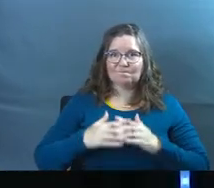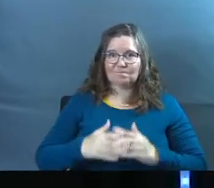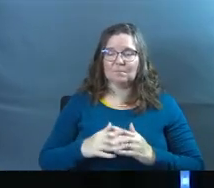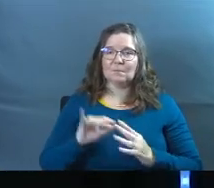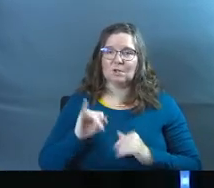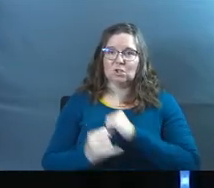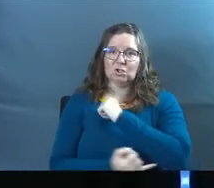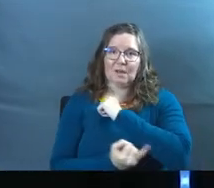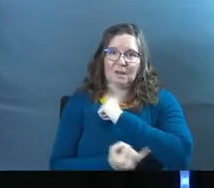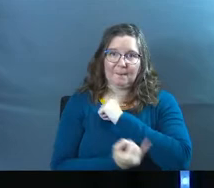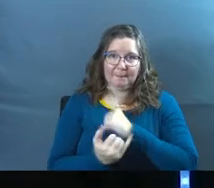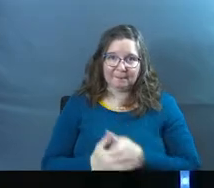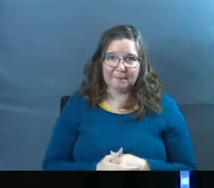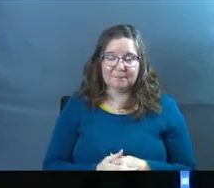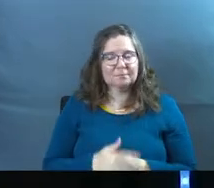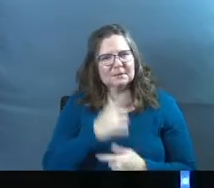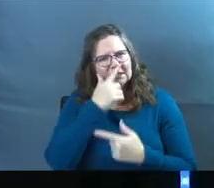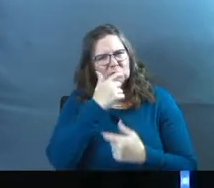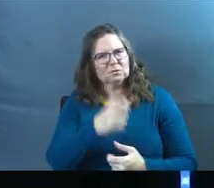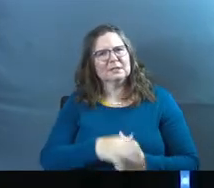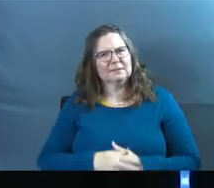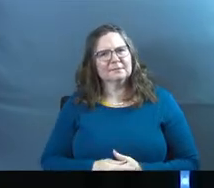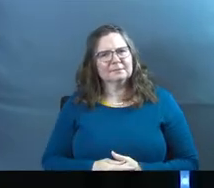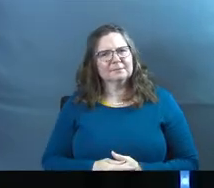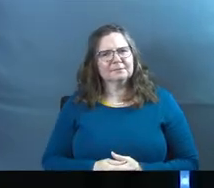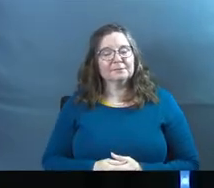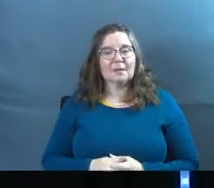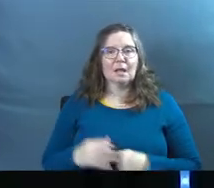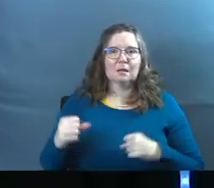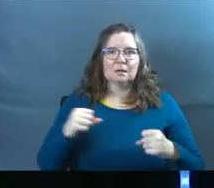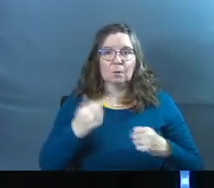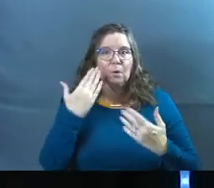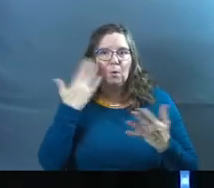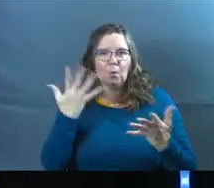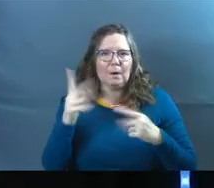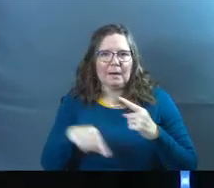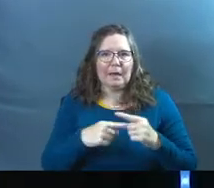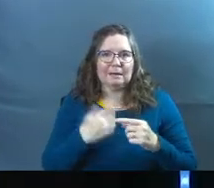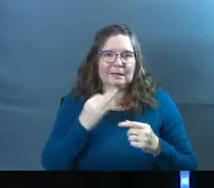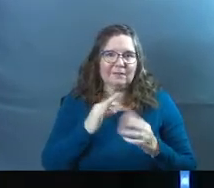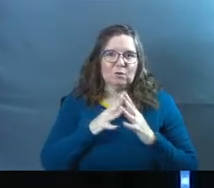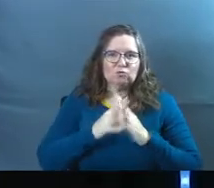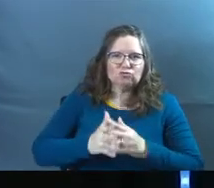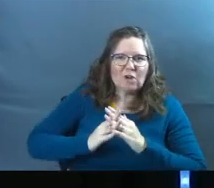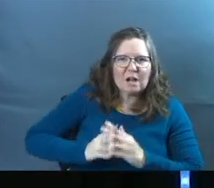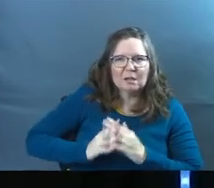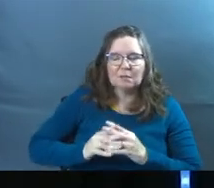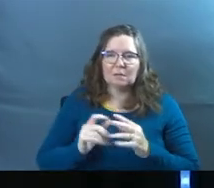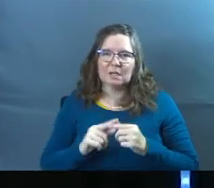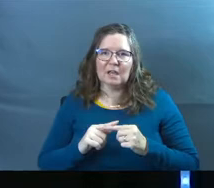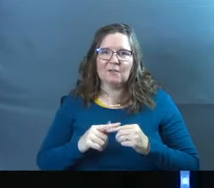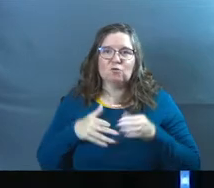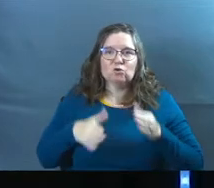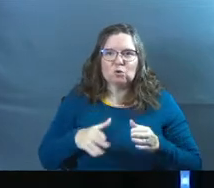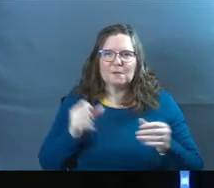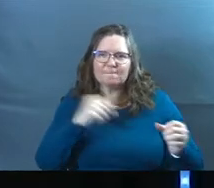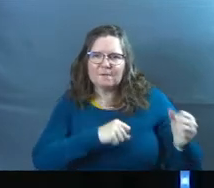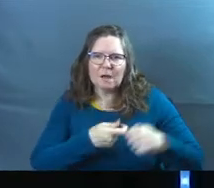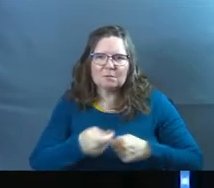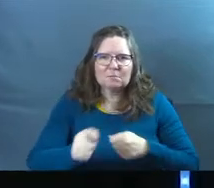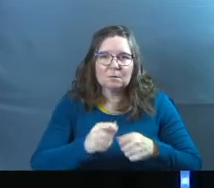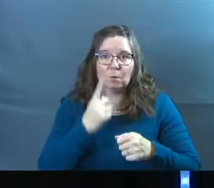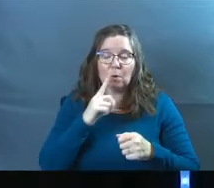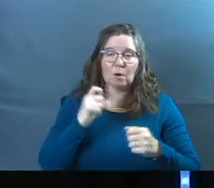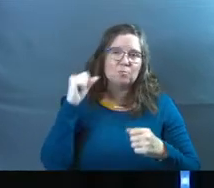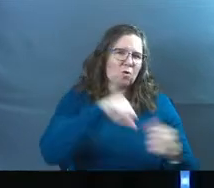Jacob. That's interesting. And they fight. We don't know what kind of fight. We don't know if it was wrestling. We don't know if it was street fighting. We don't know if it